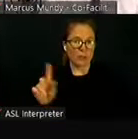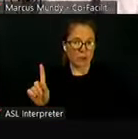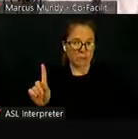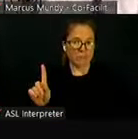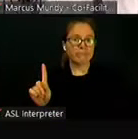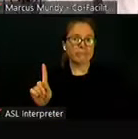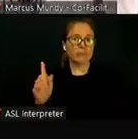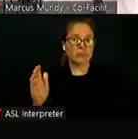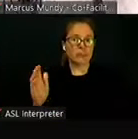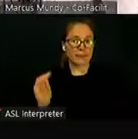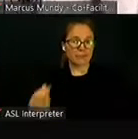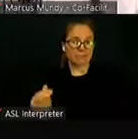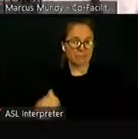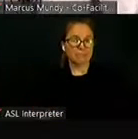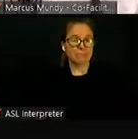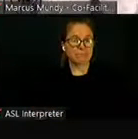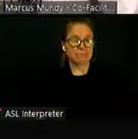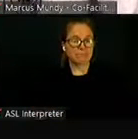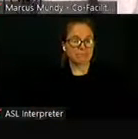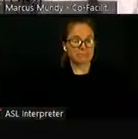So next slide, please.